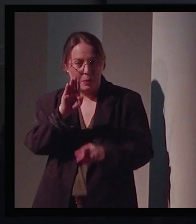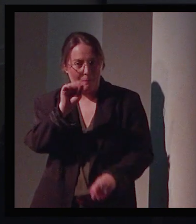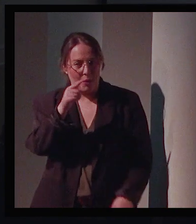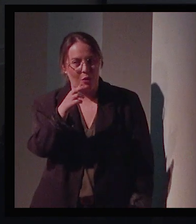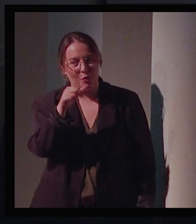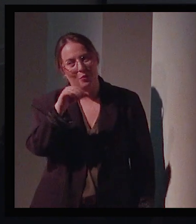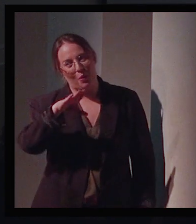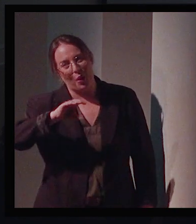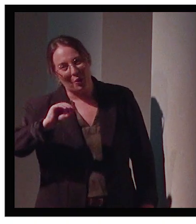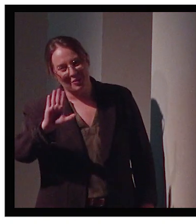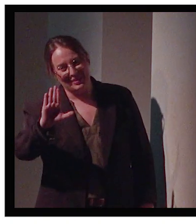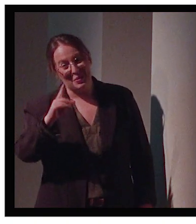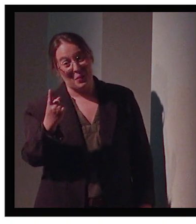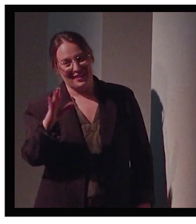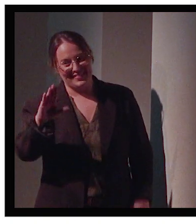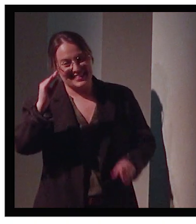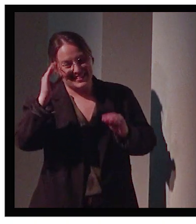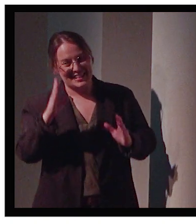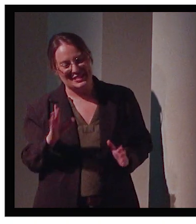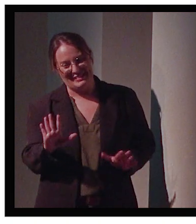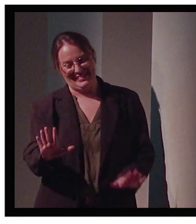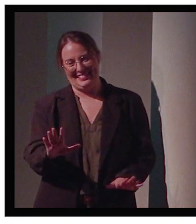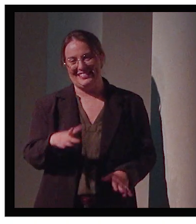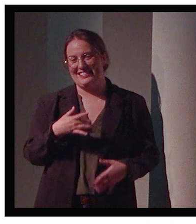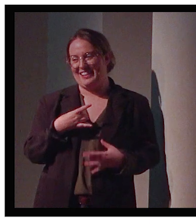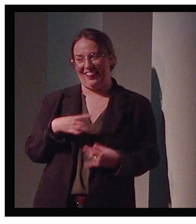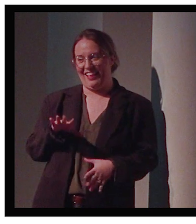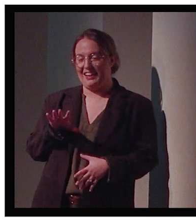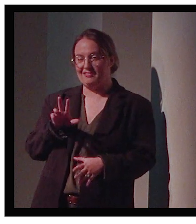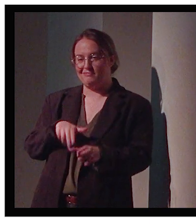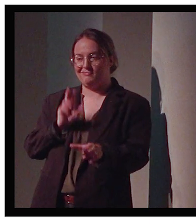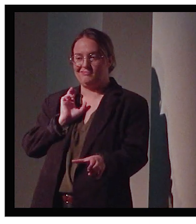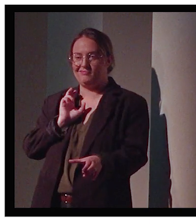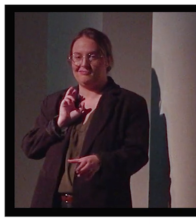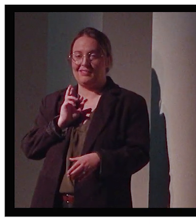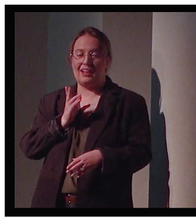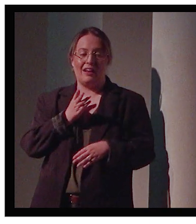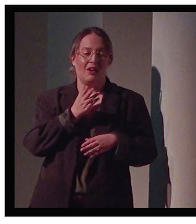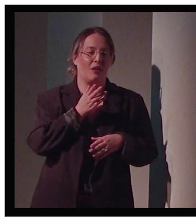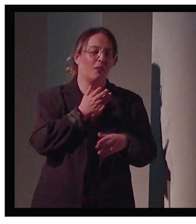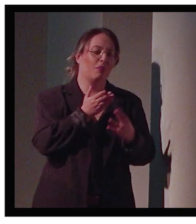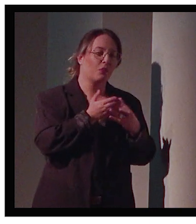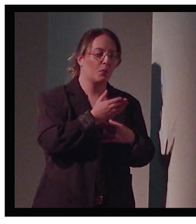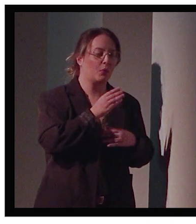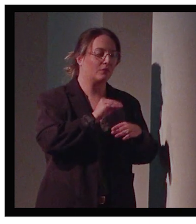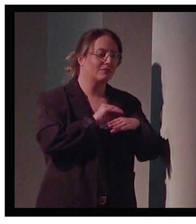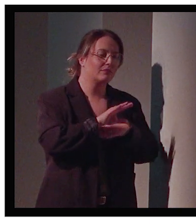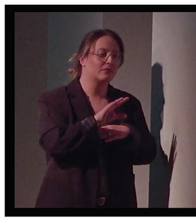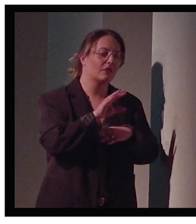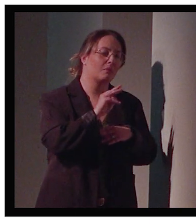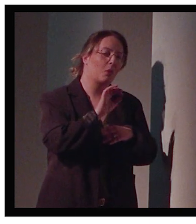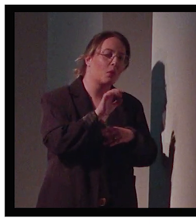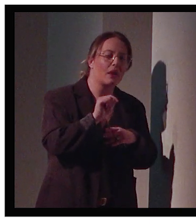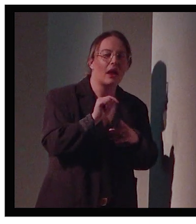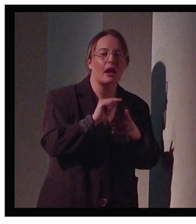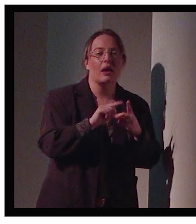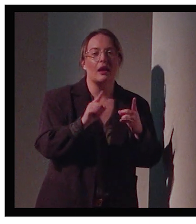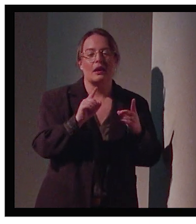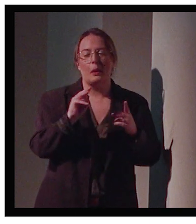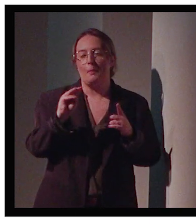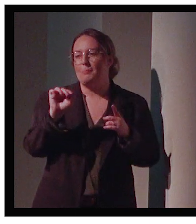one of Matisse's teachers. Under the sway of Monet and the bright gestural vocabulary of Impressionism,